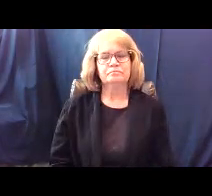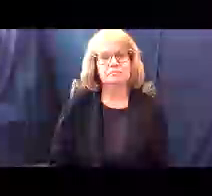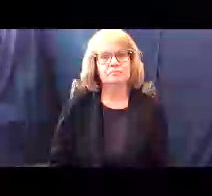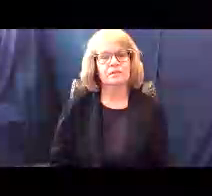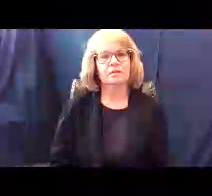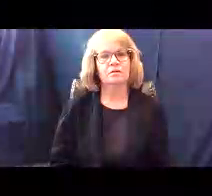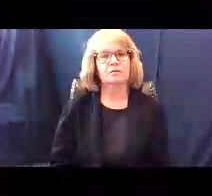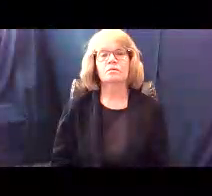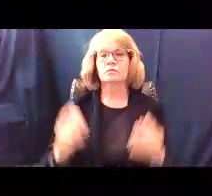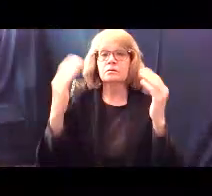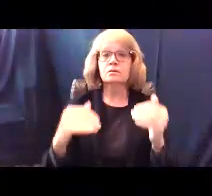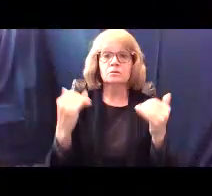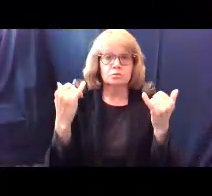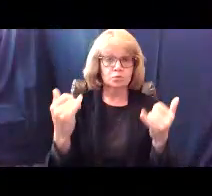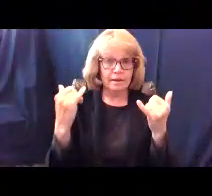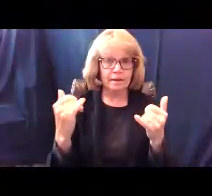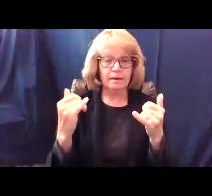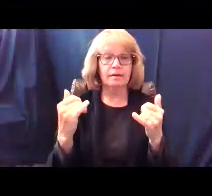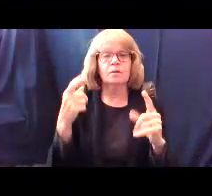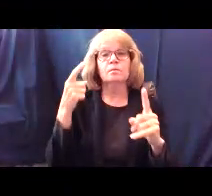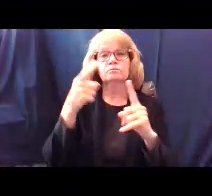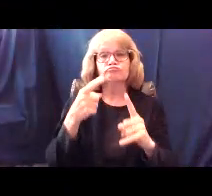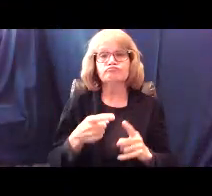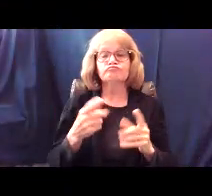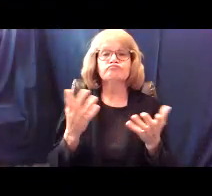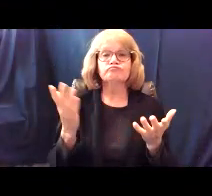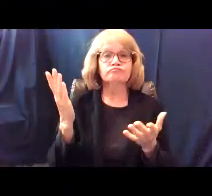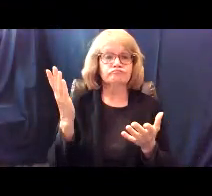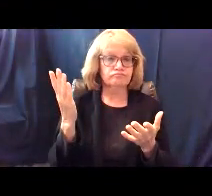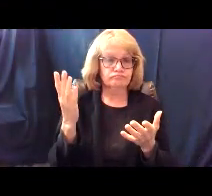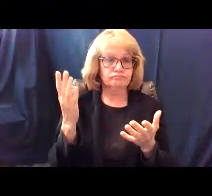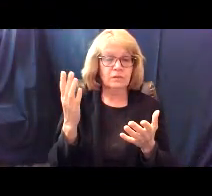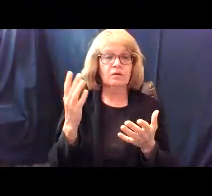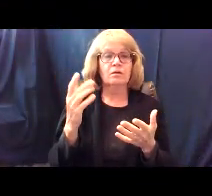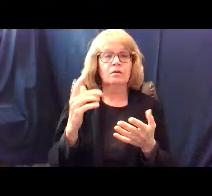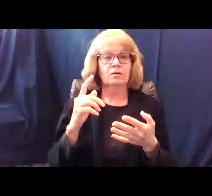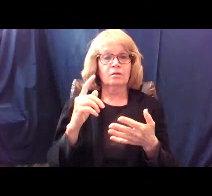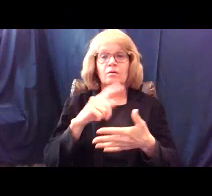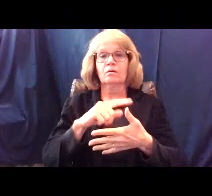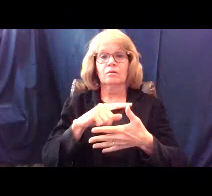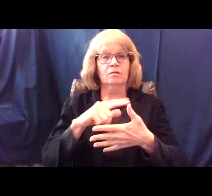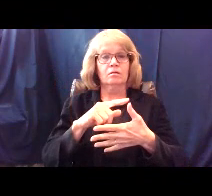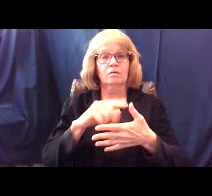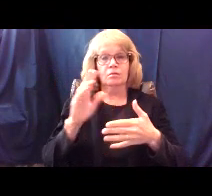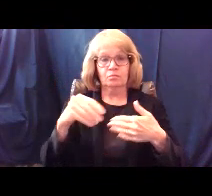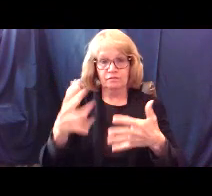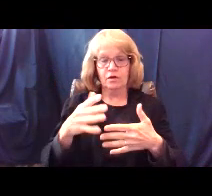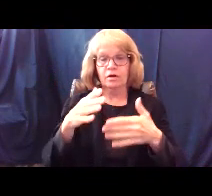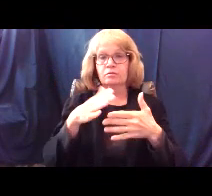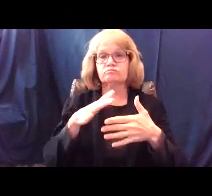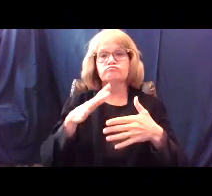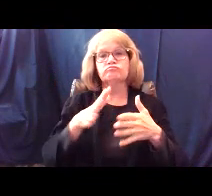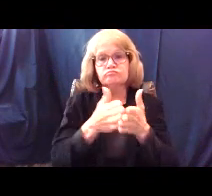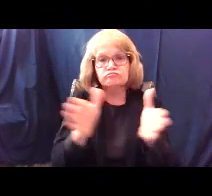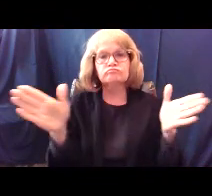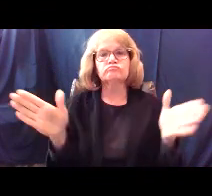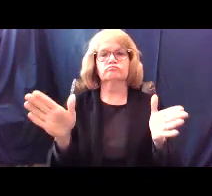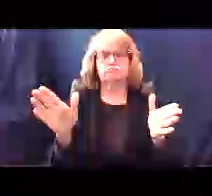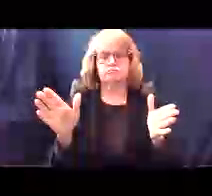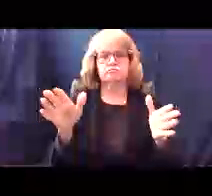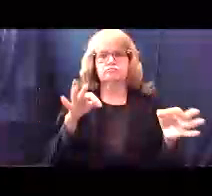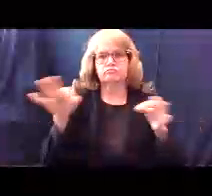To let you know what we'll be talking about today in the presentation, our goals are to be able to provide an overview of